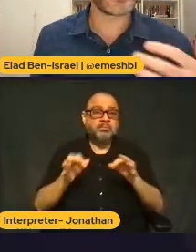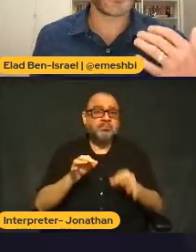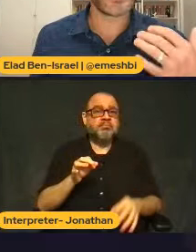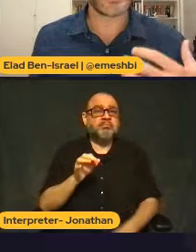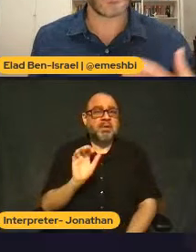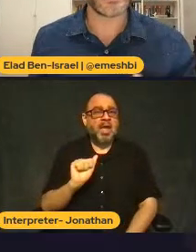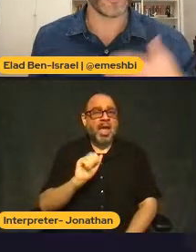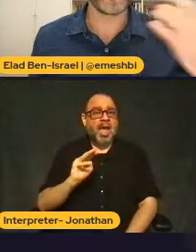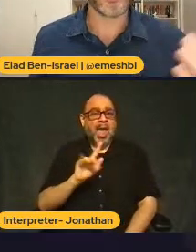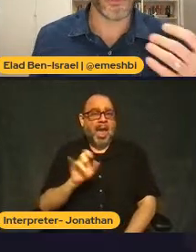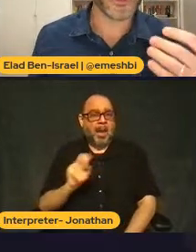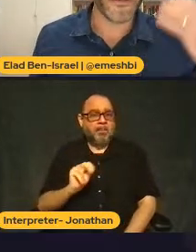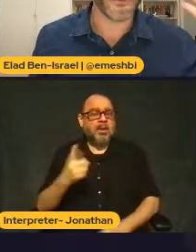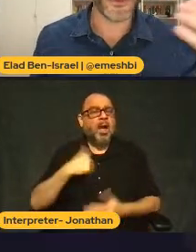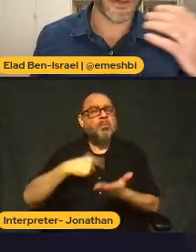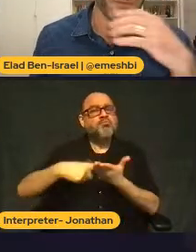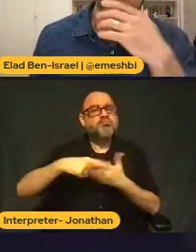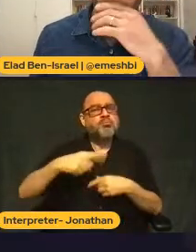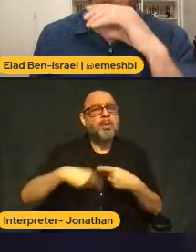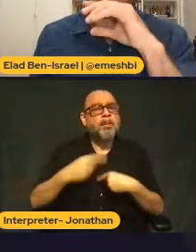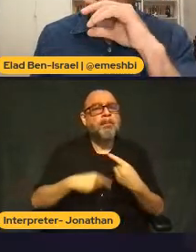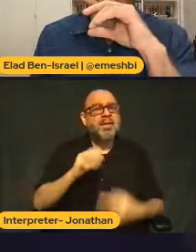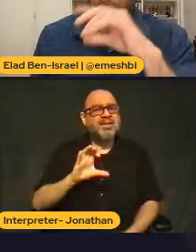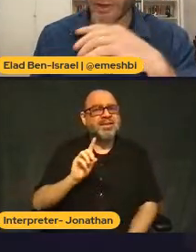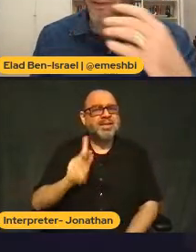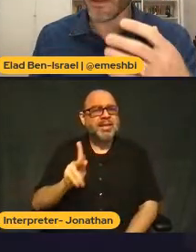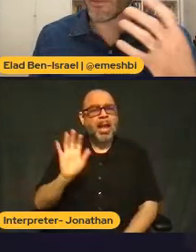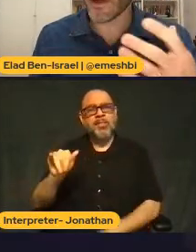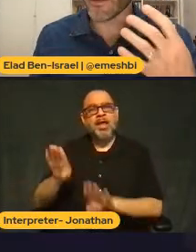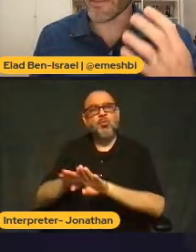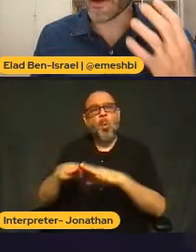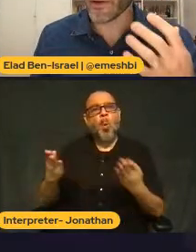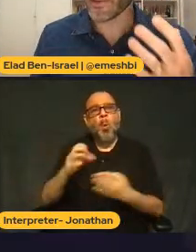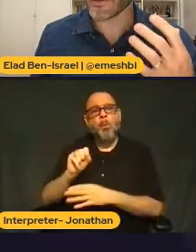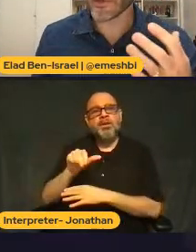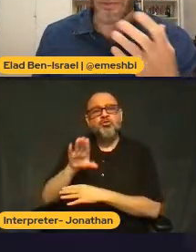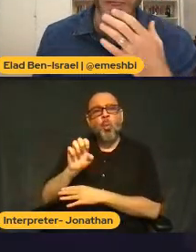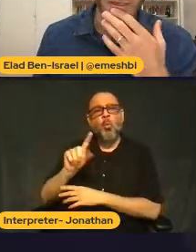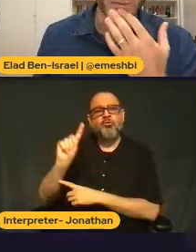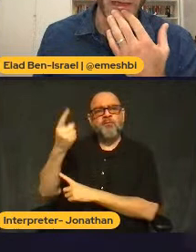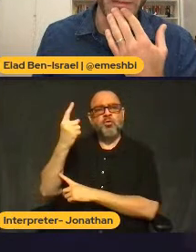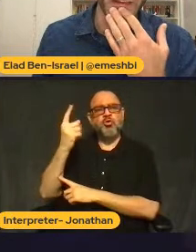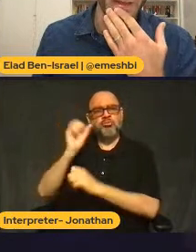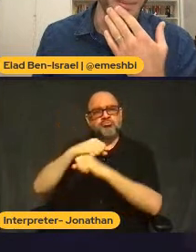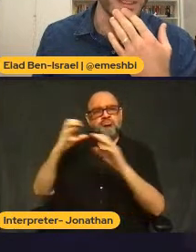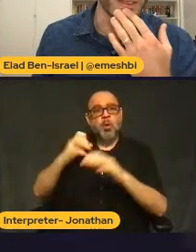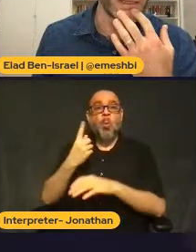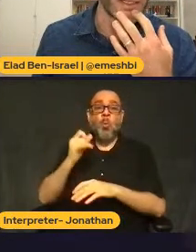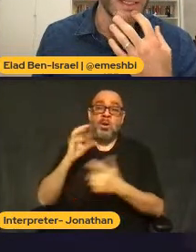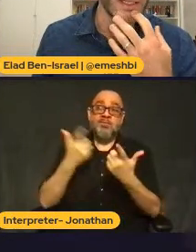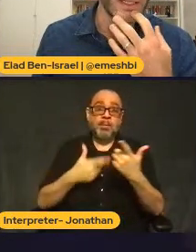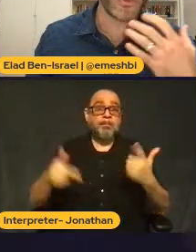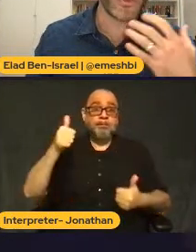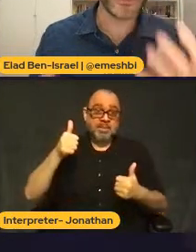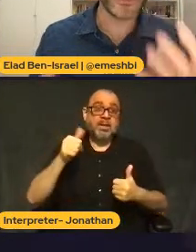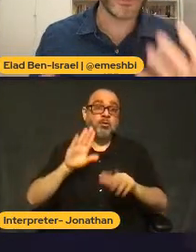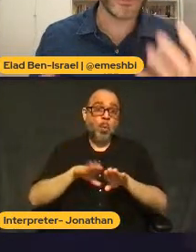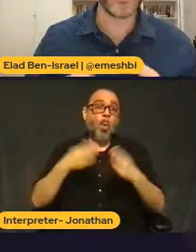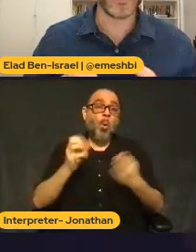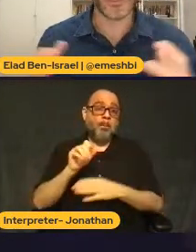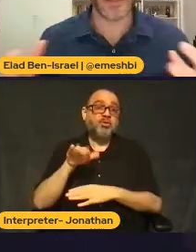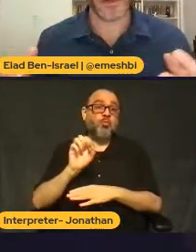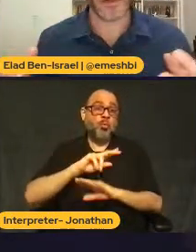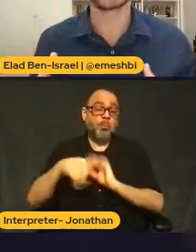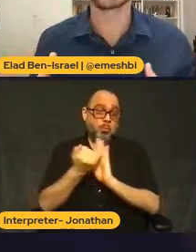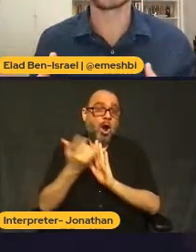think about the CDK as open source first. And it's one of the bigger open source projects we have at Amazon. And so we're really